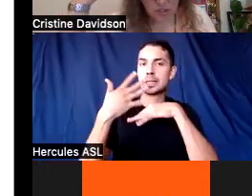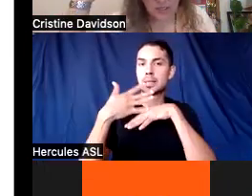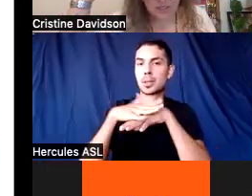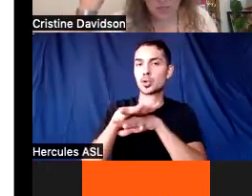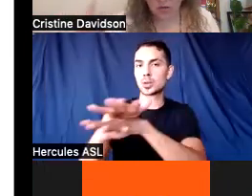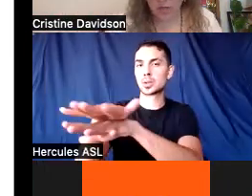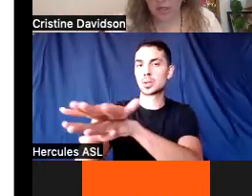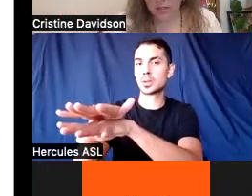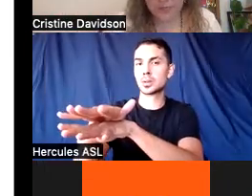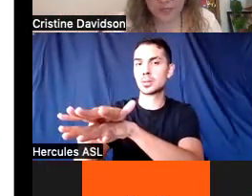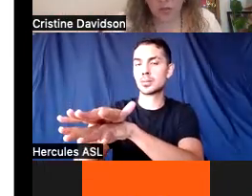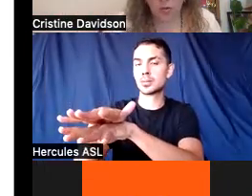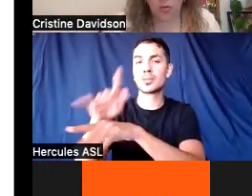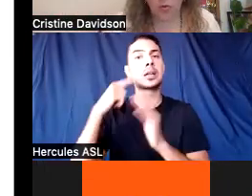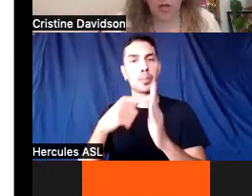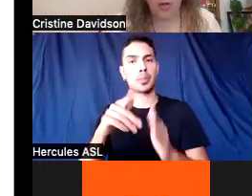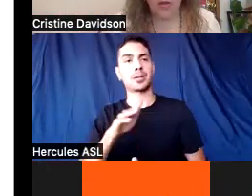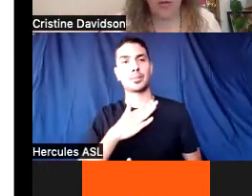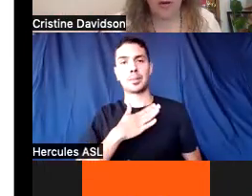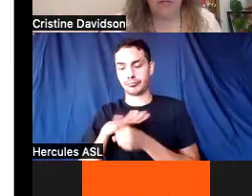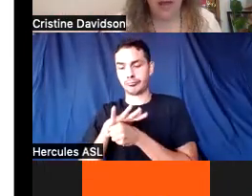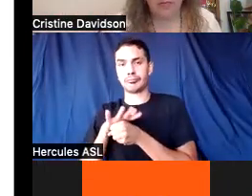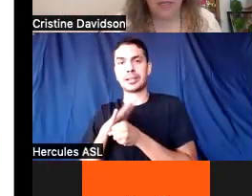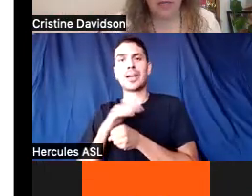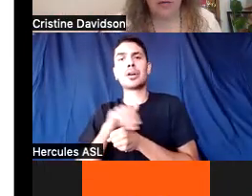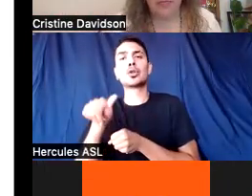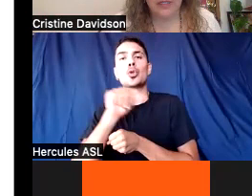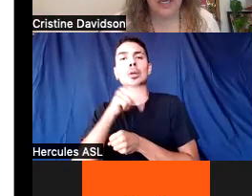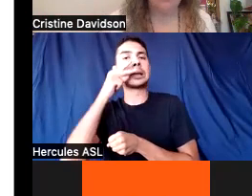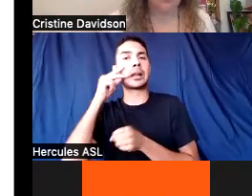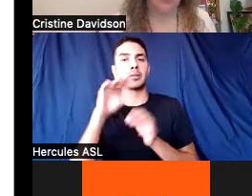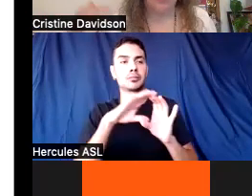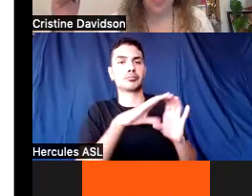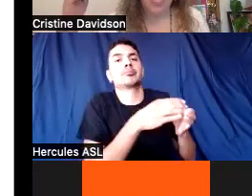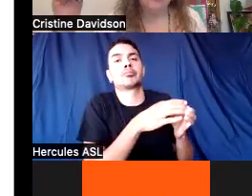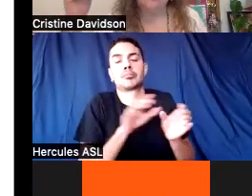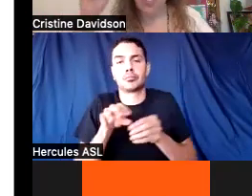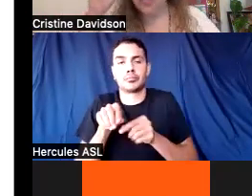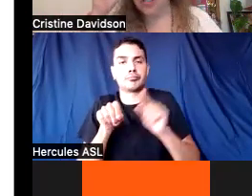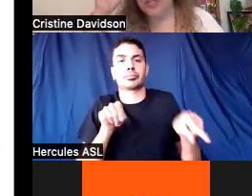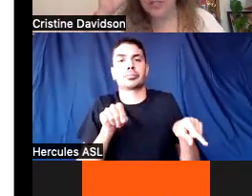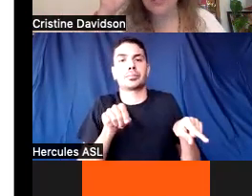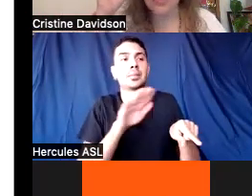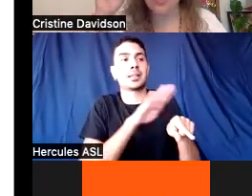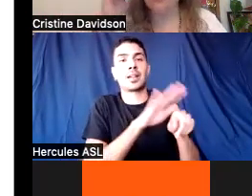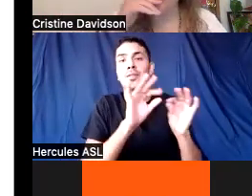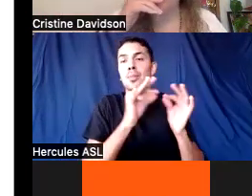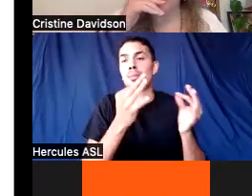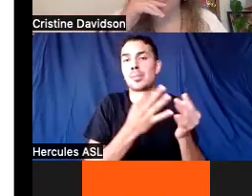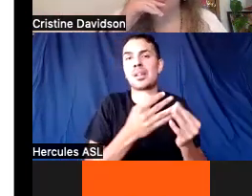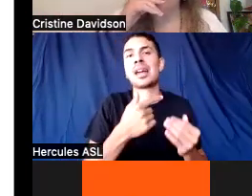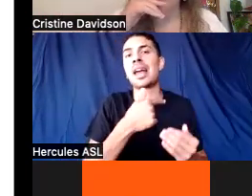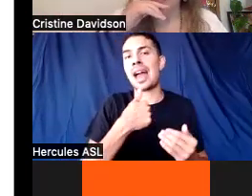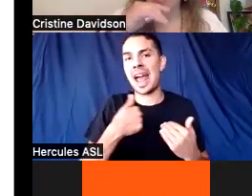the village next to me over here who their family kept one of our highest lodges. It's called the